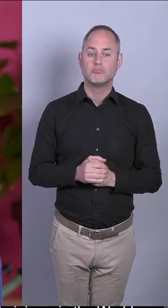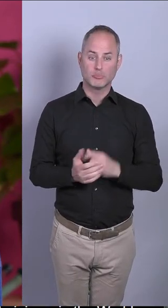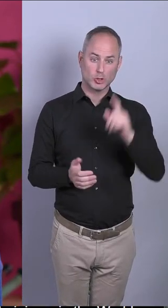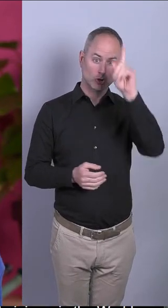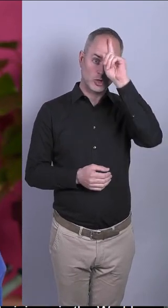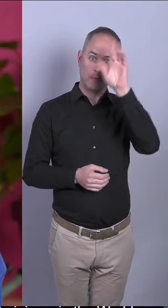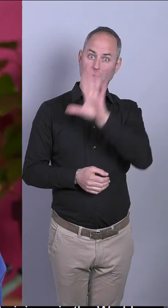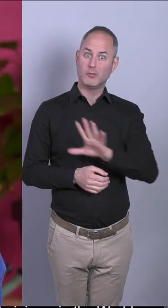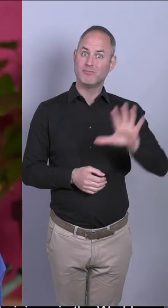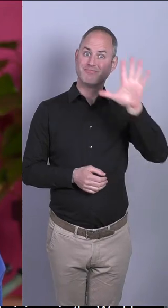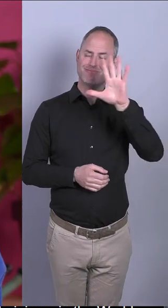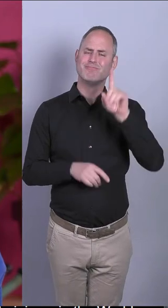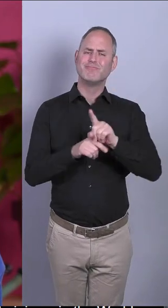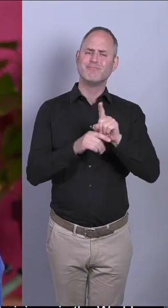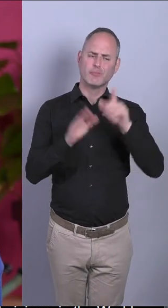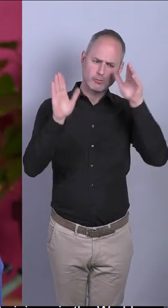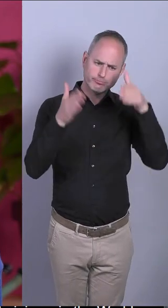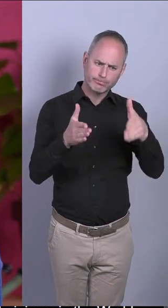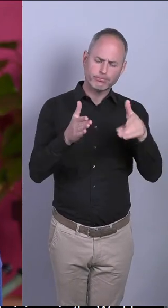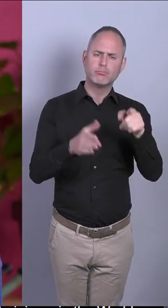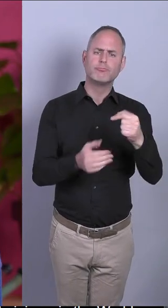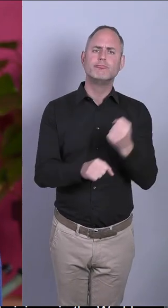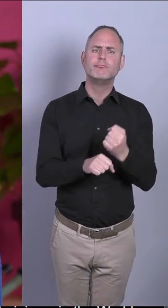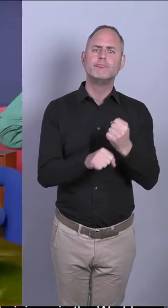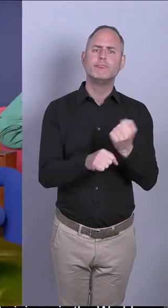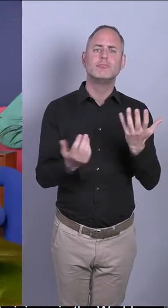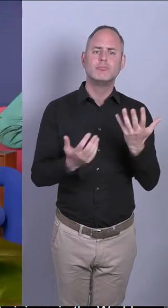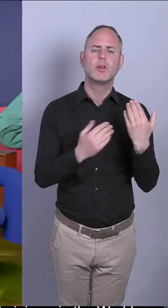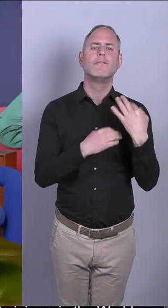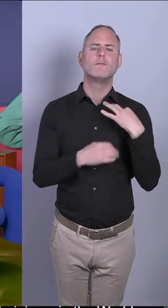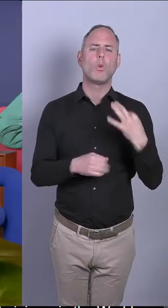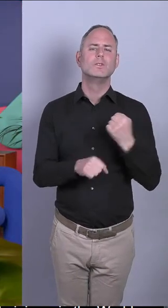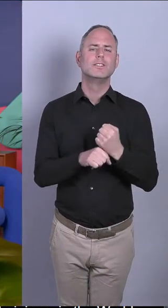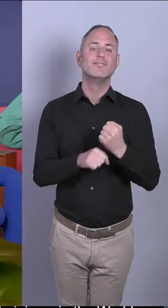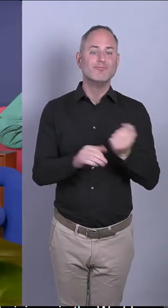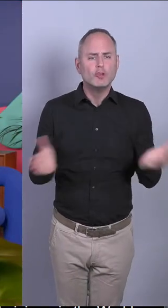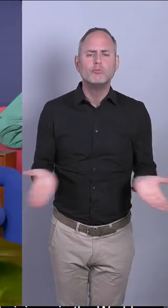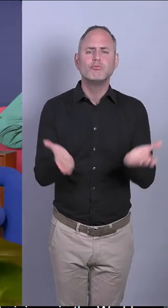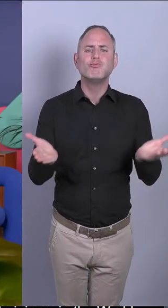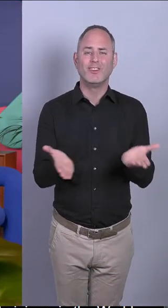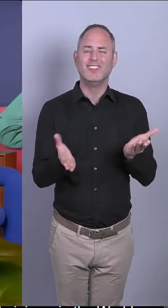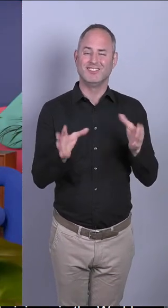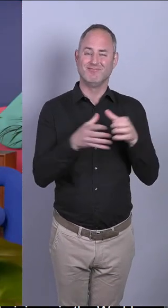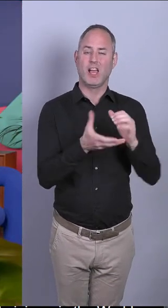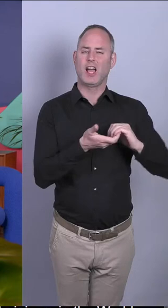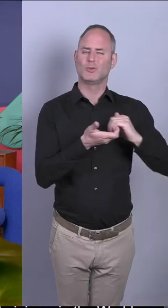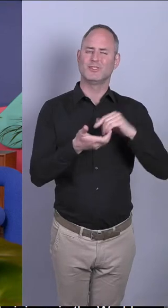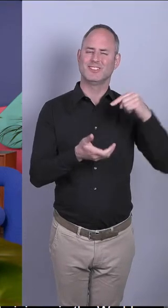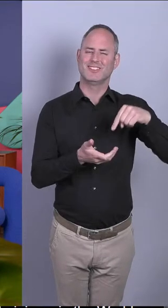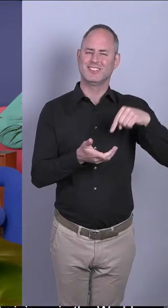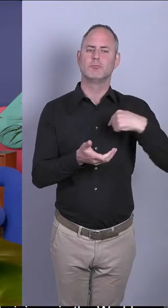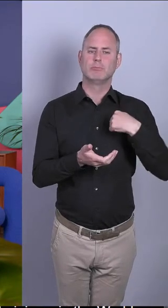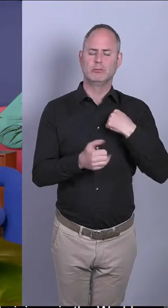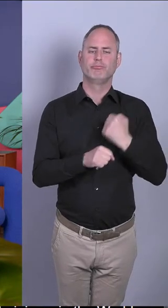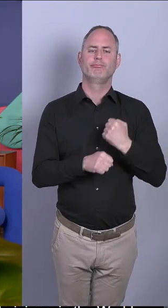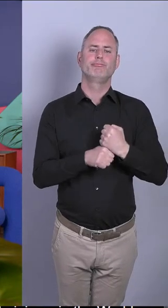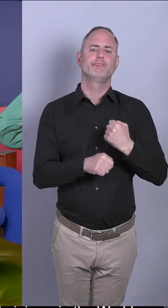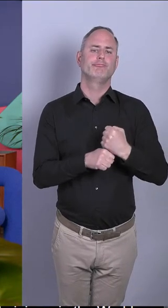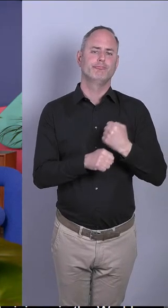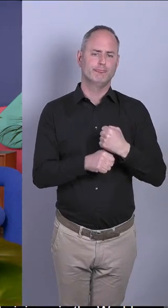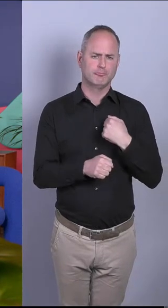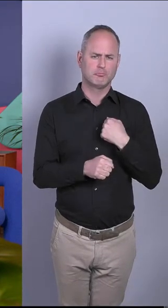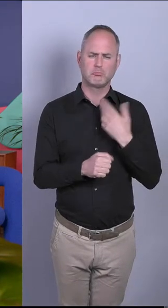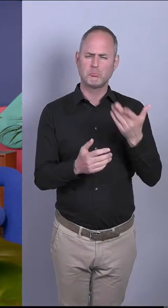to advertise what they do. Now, there is the volunteer program that you support in your organization,